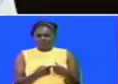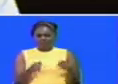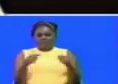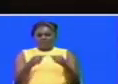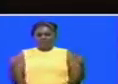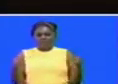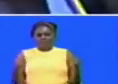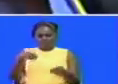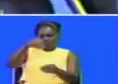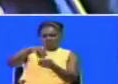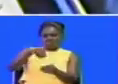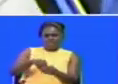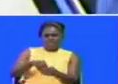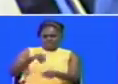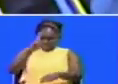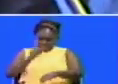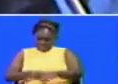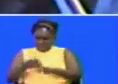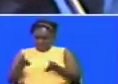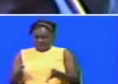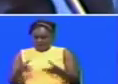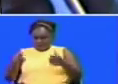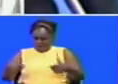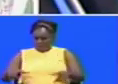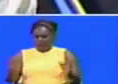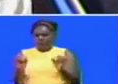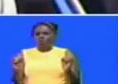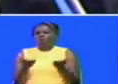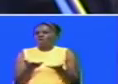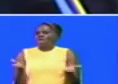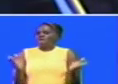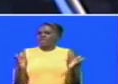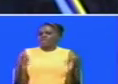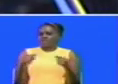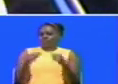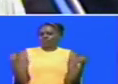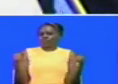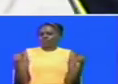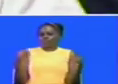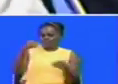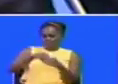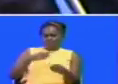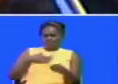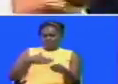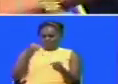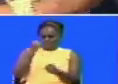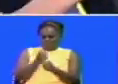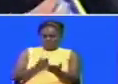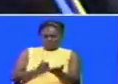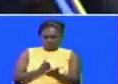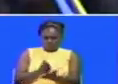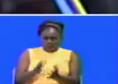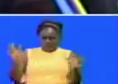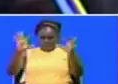enemies from within. And this time, we will not allow any betrayal in our ranks. Hapa tutahakikisha kwamba tuko